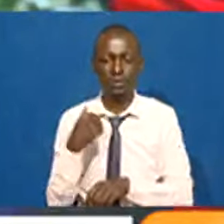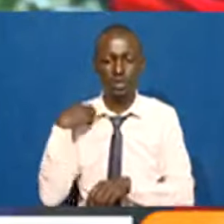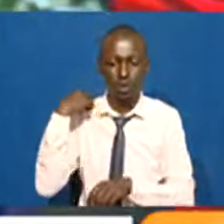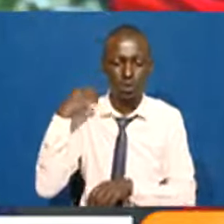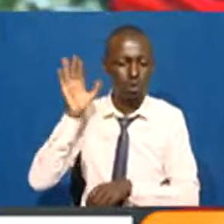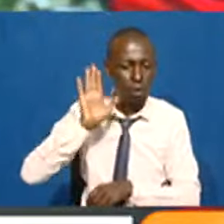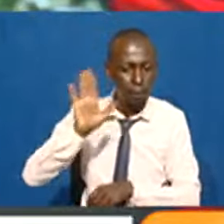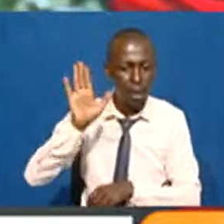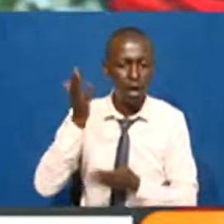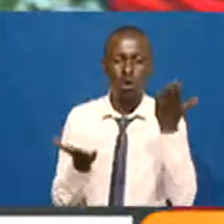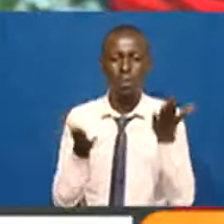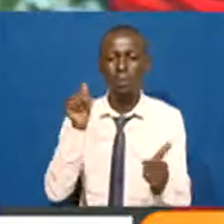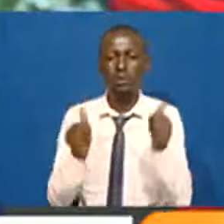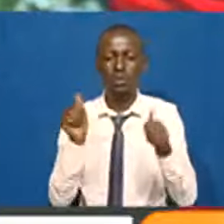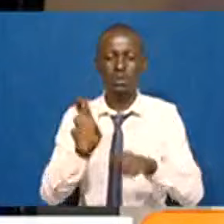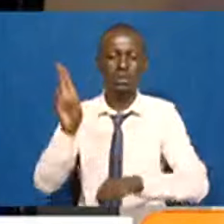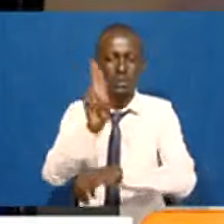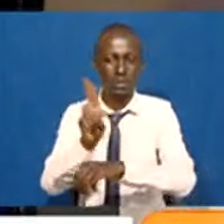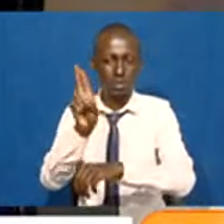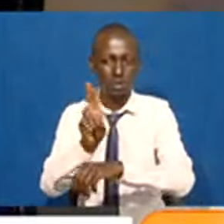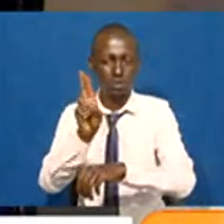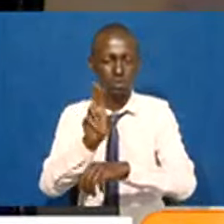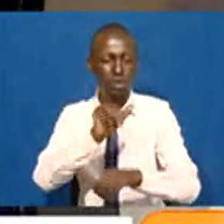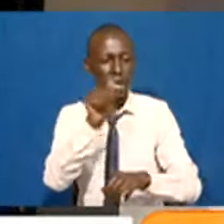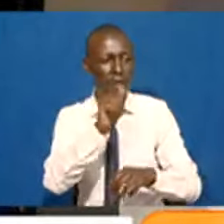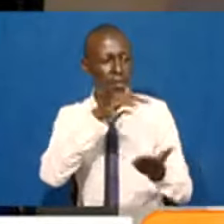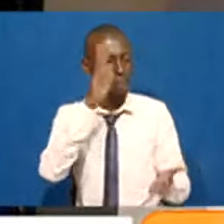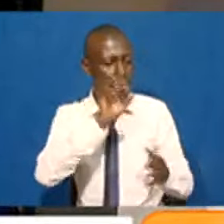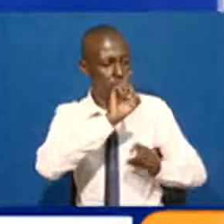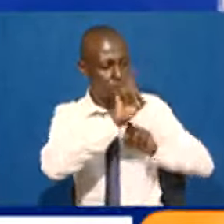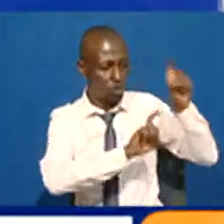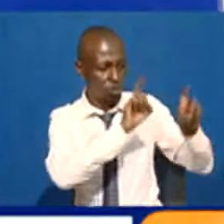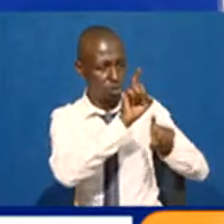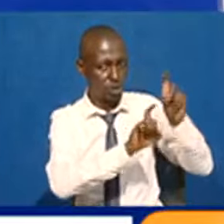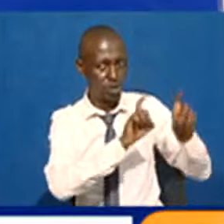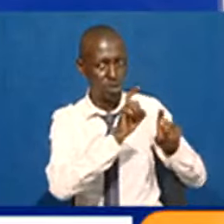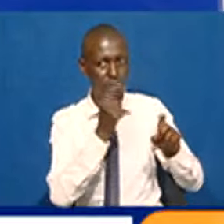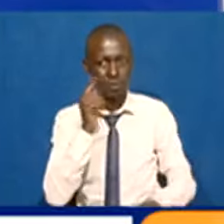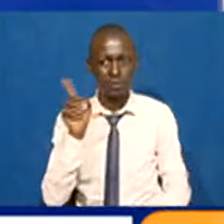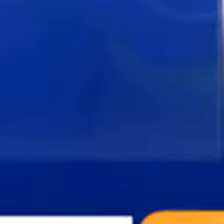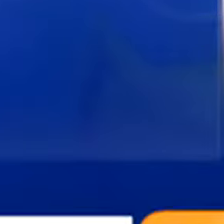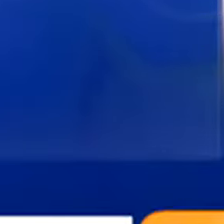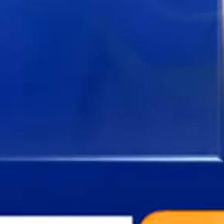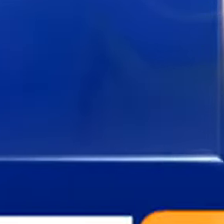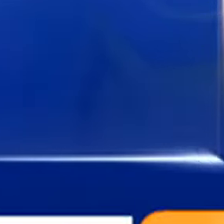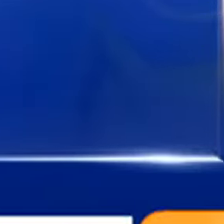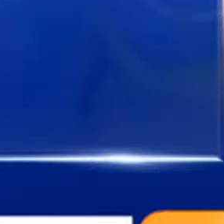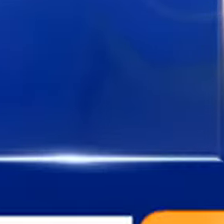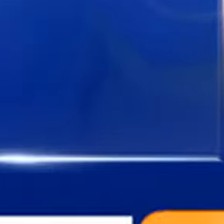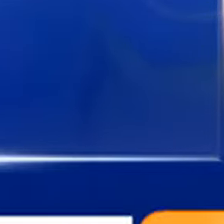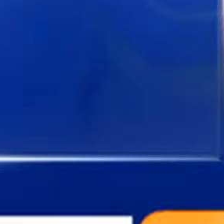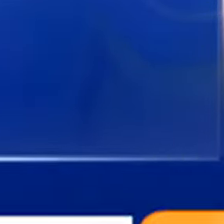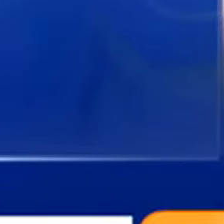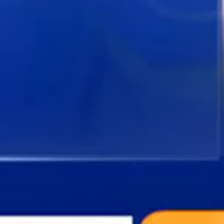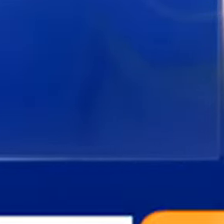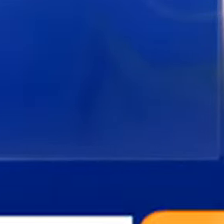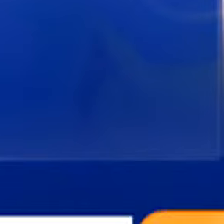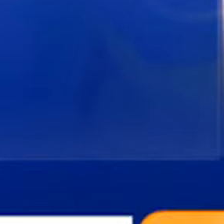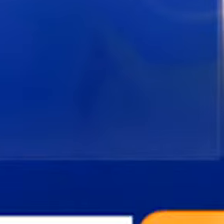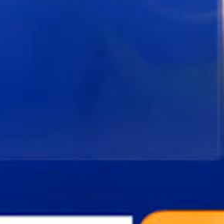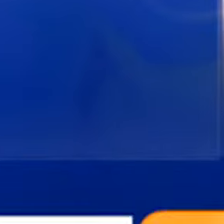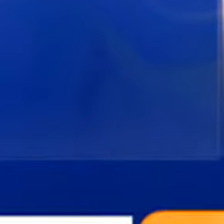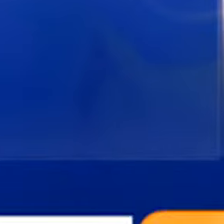and we compensate for it. Okay. Let's bring up more questions coming through online here, and let's read that up and see what you're saying. Honorable Nixon says, what